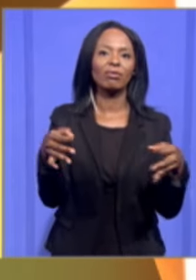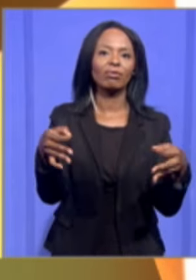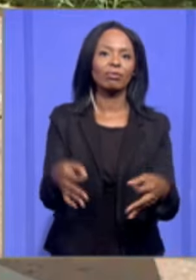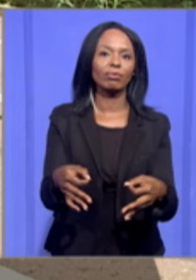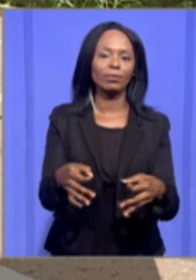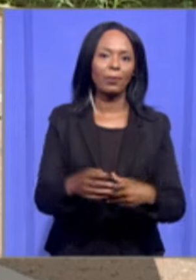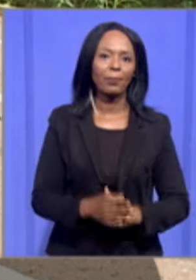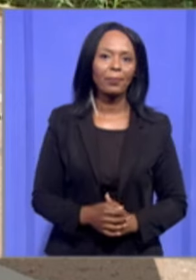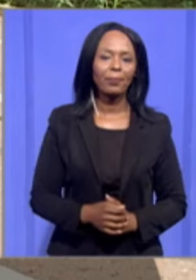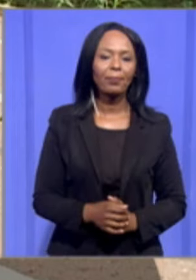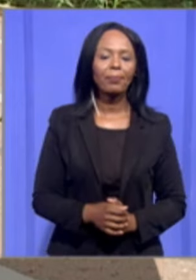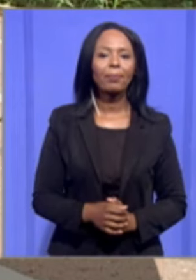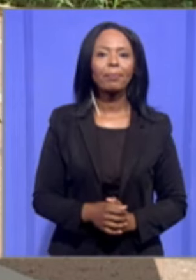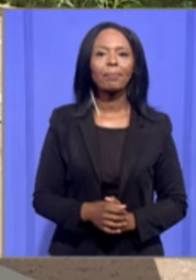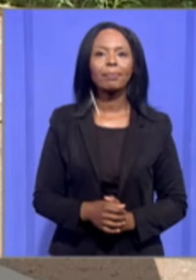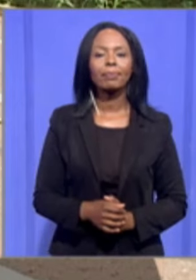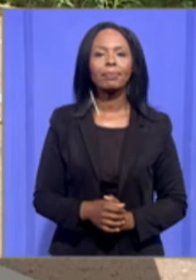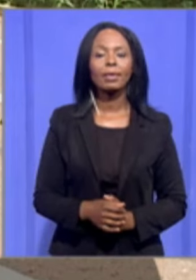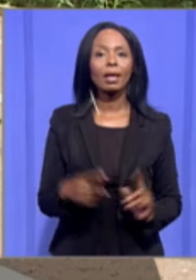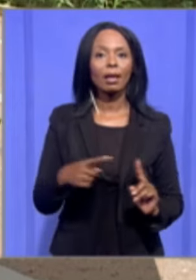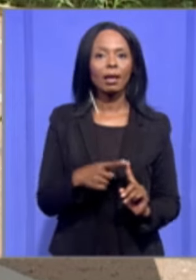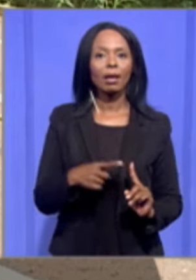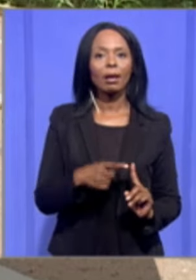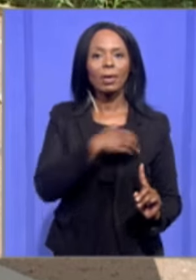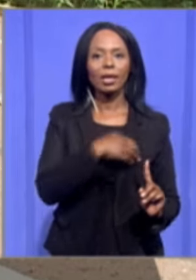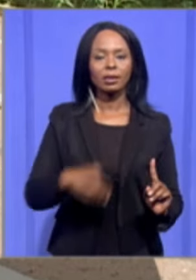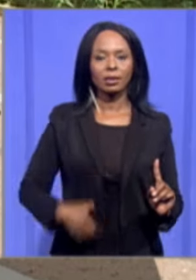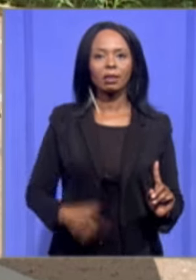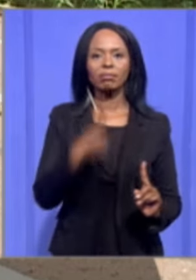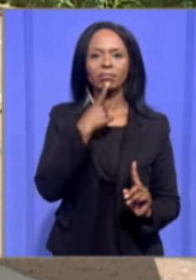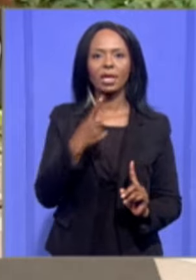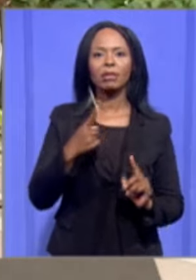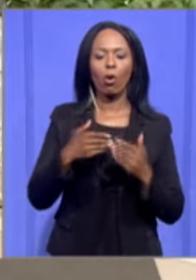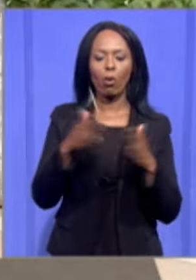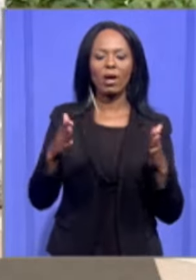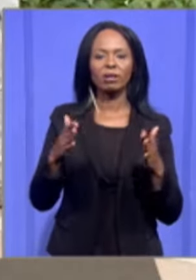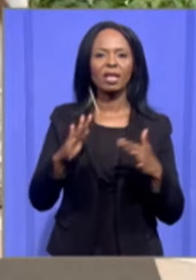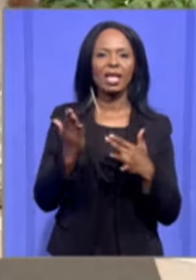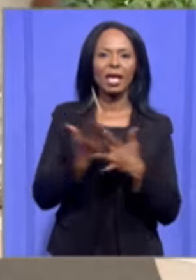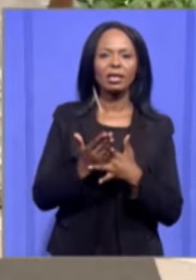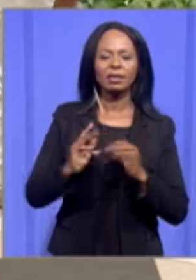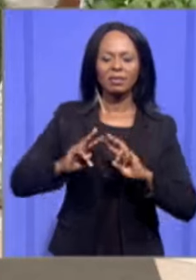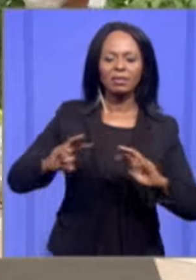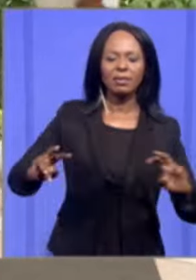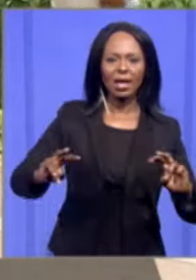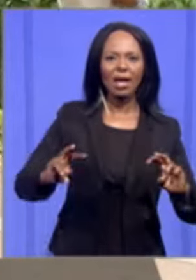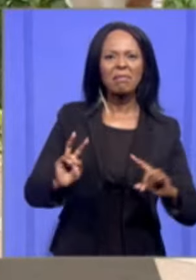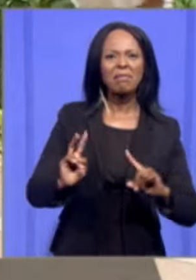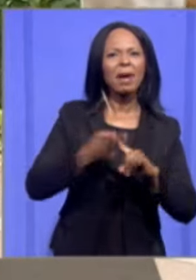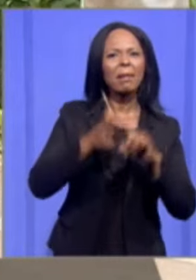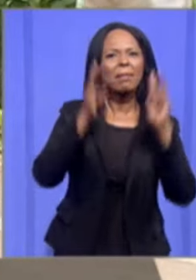bearing them. Ramaphosa a re go boloditswe dipatlisiso tebang le go bona gore a dijana ga tse di amegileng di ne di nonofetse tsela